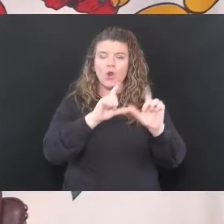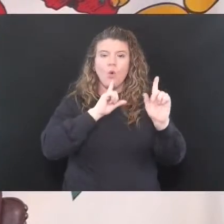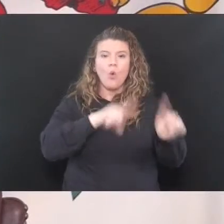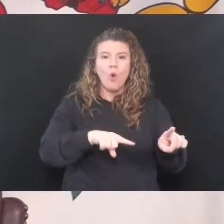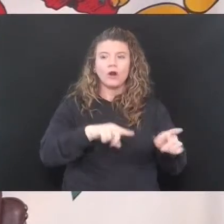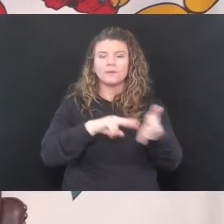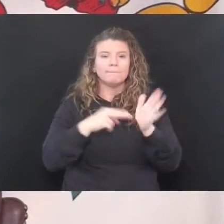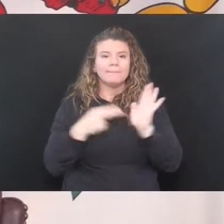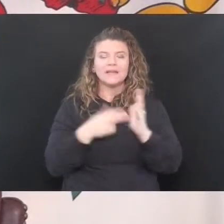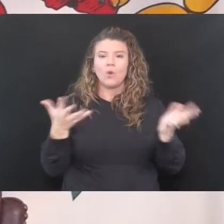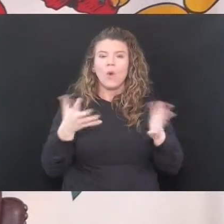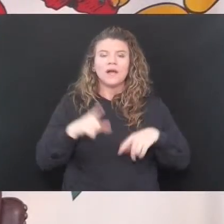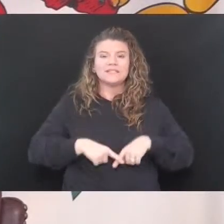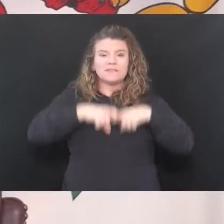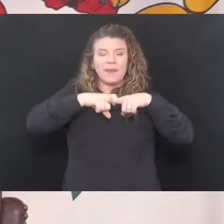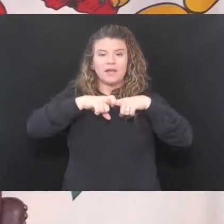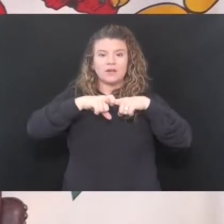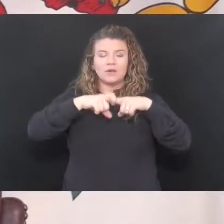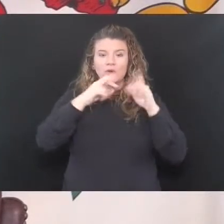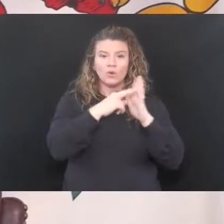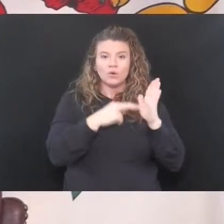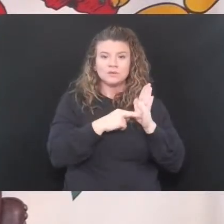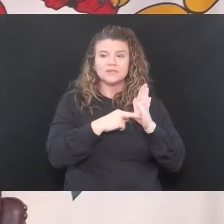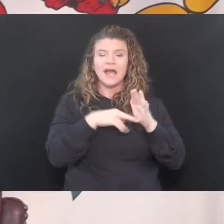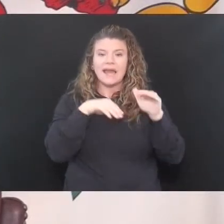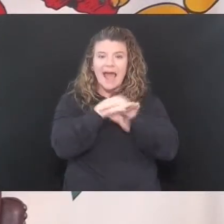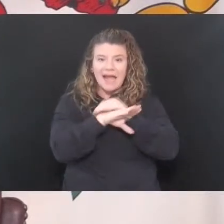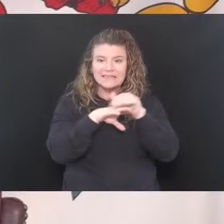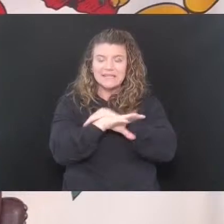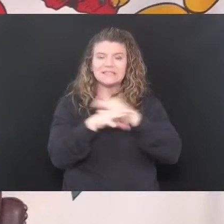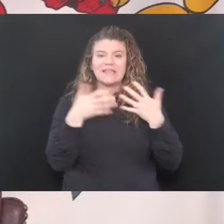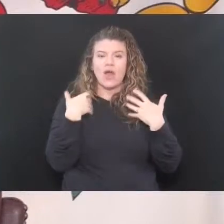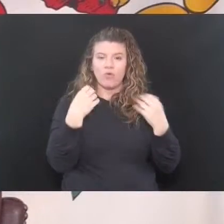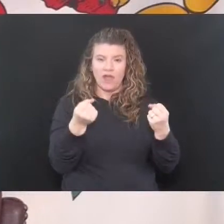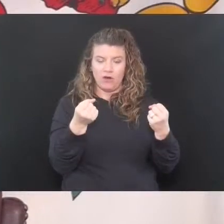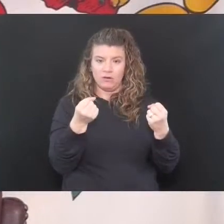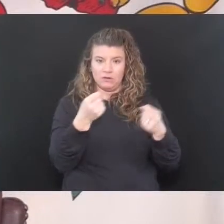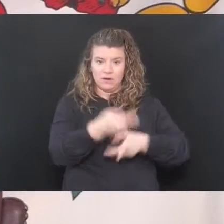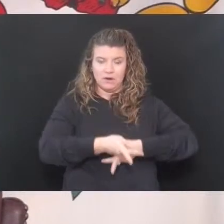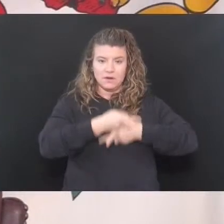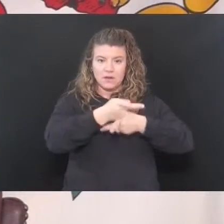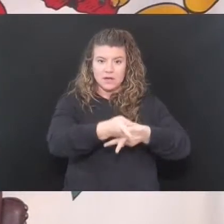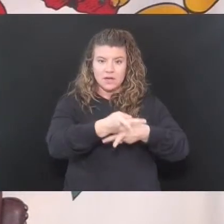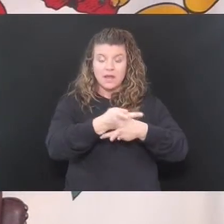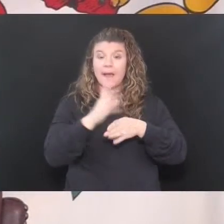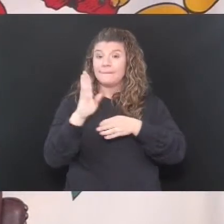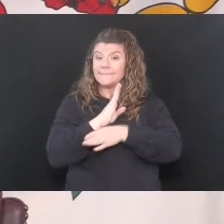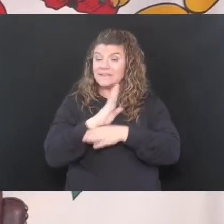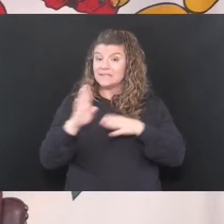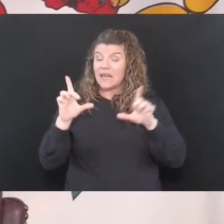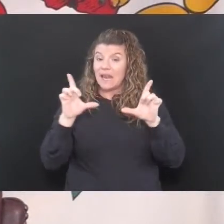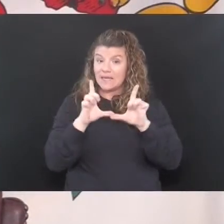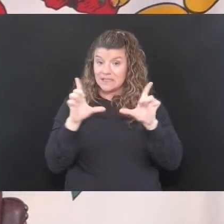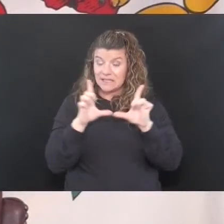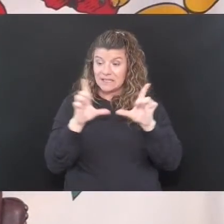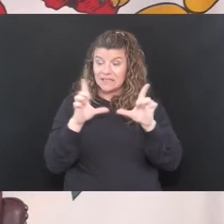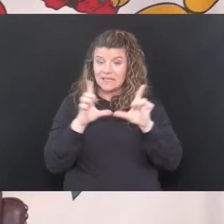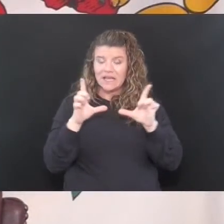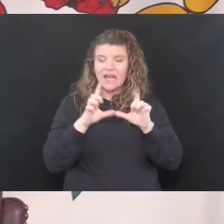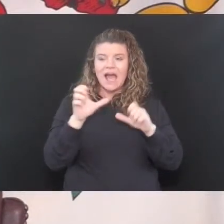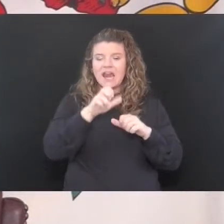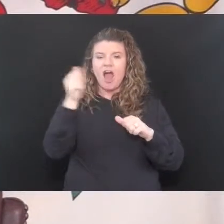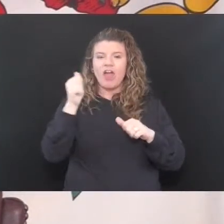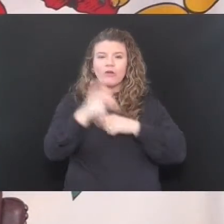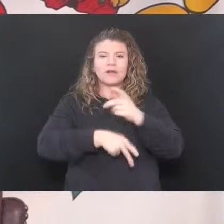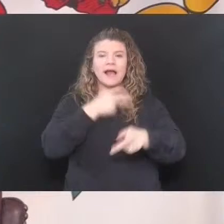suspend regulations and make access to health care, business licensing, and other aspects